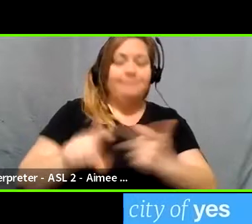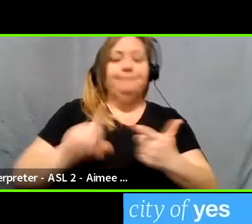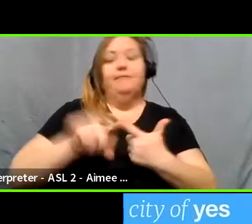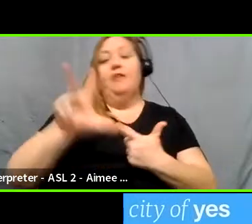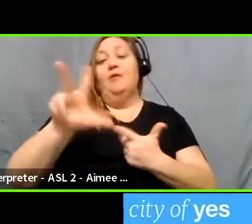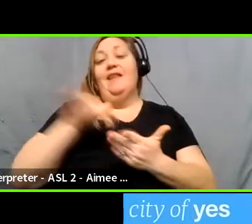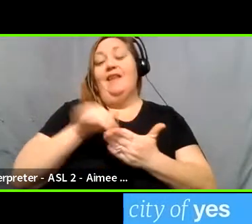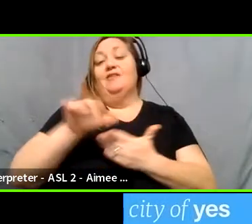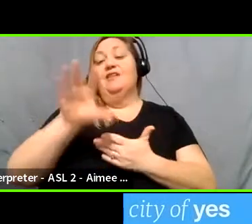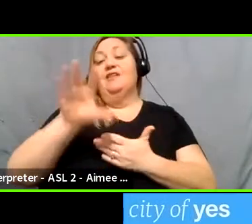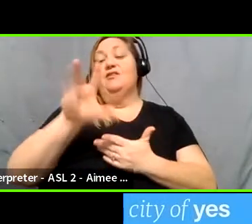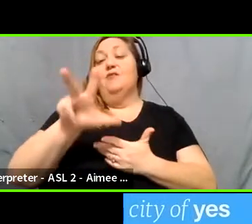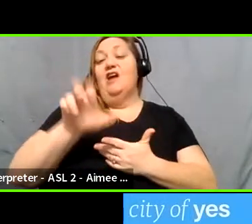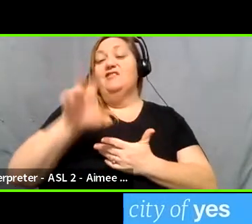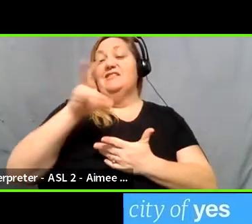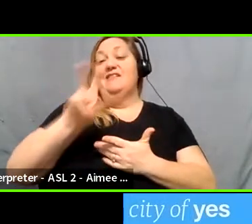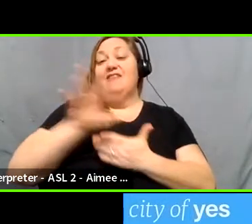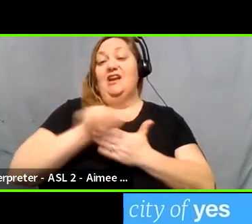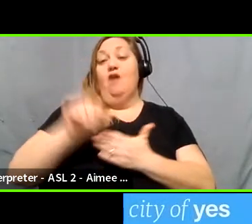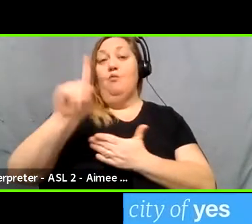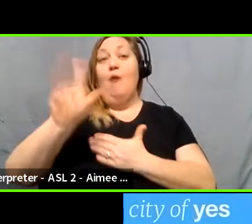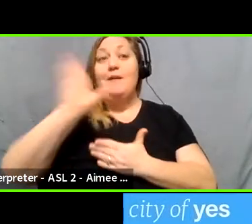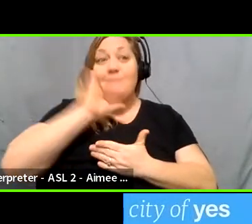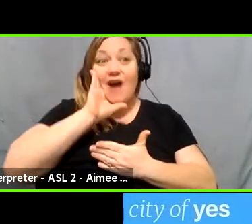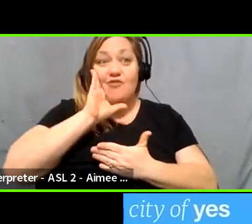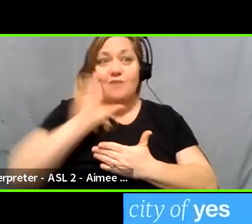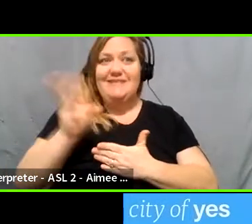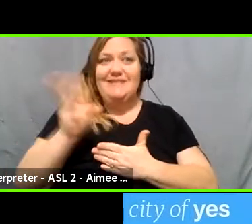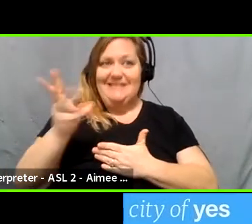$3,317 for a two bedroom of